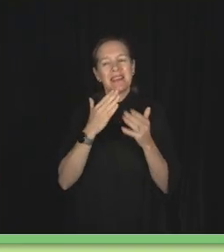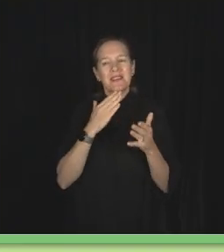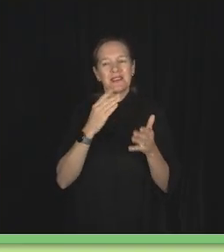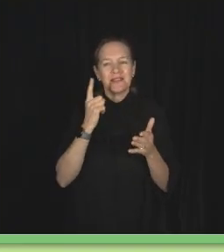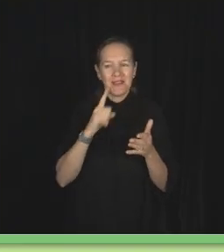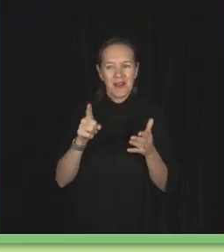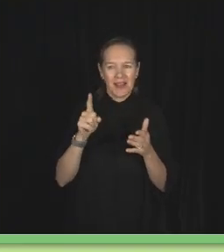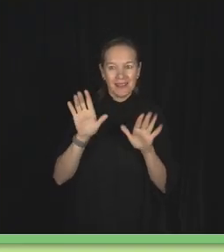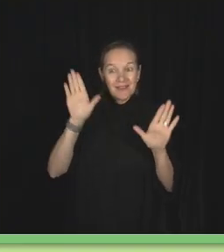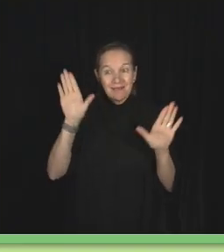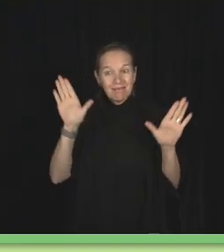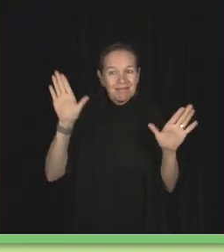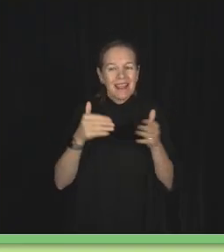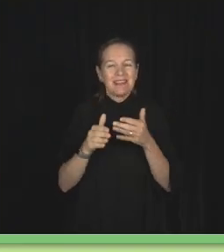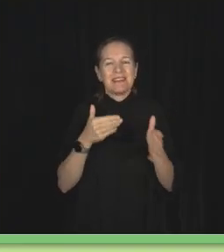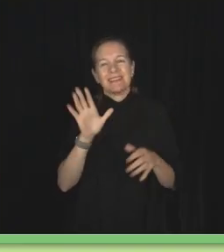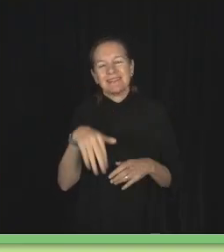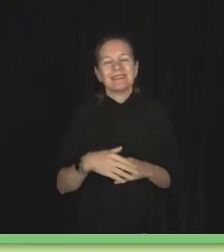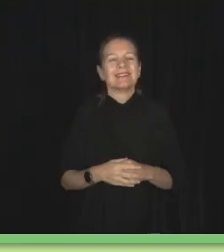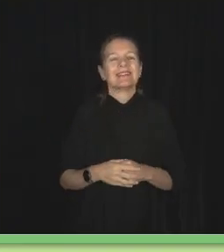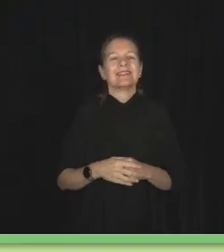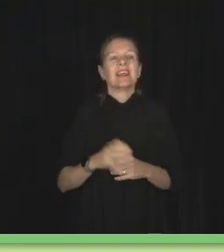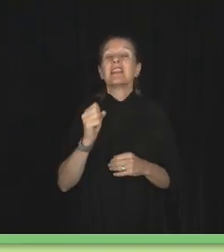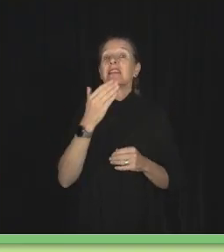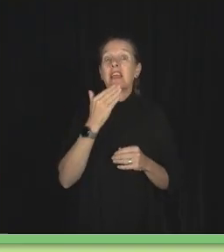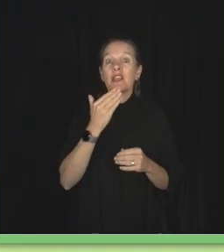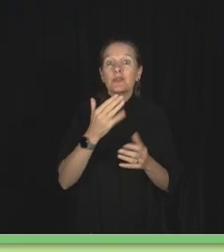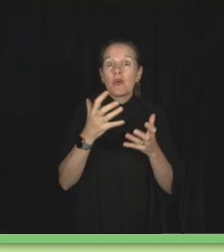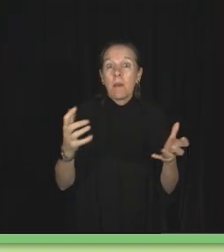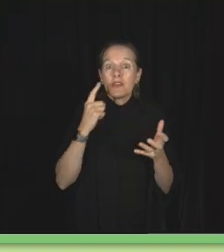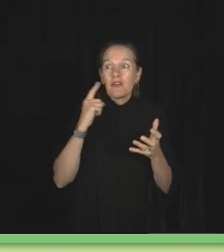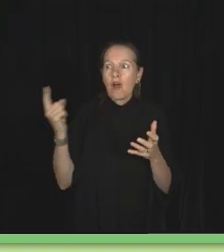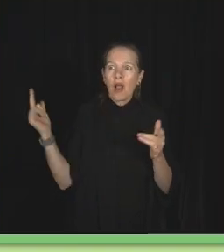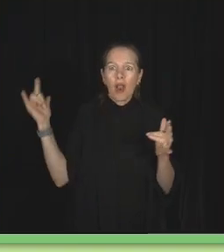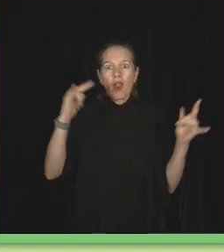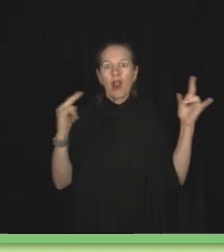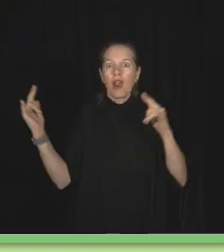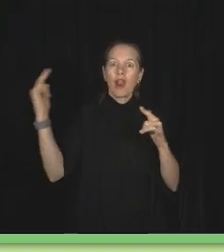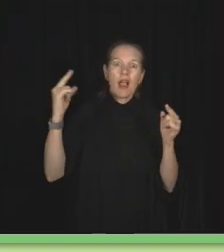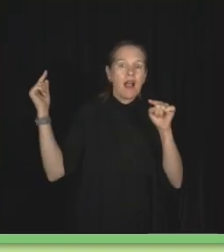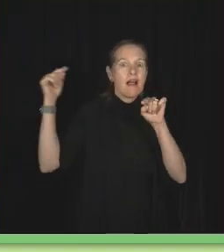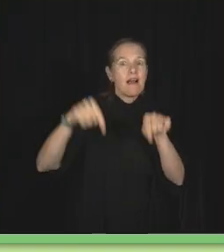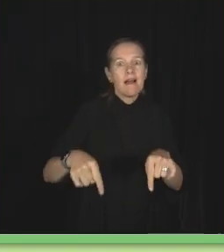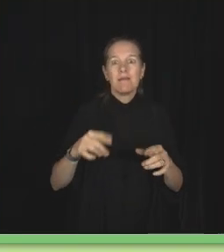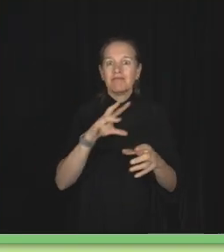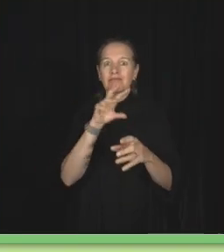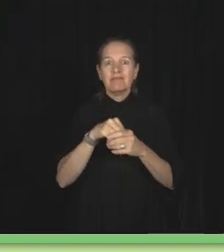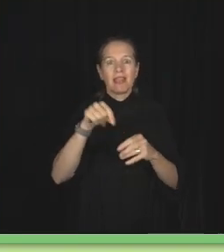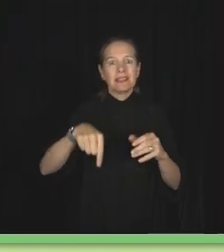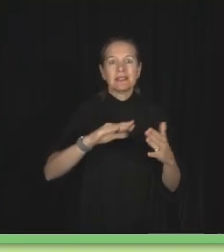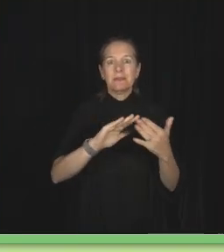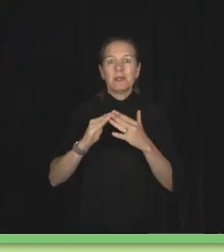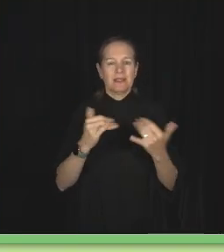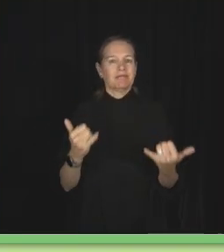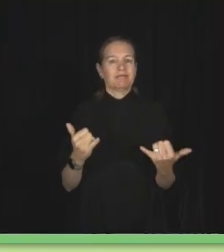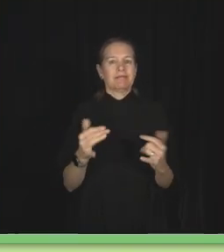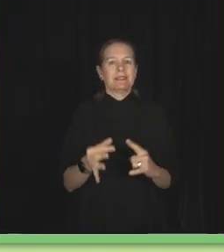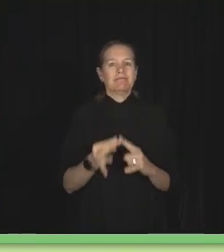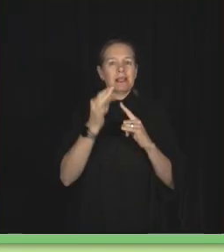that. So, thank you so much for kind of, coming here and being part of our community. It's a special year for